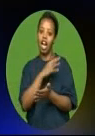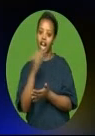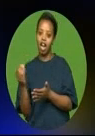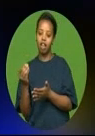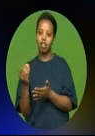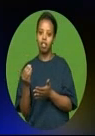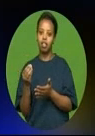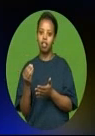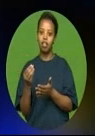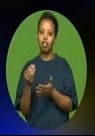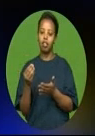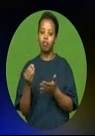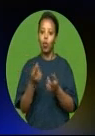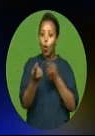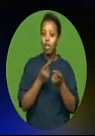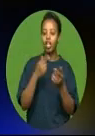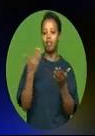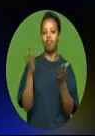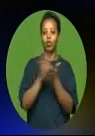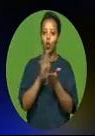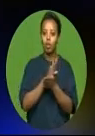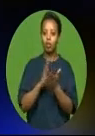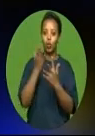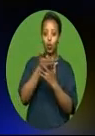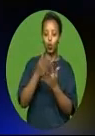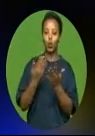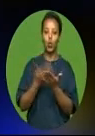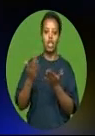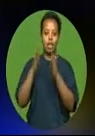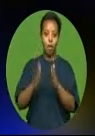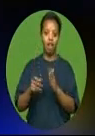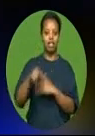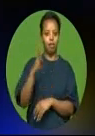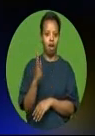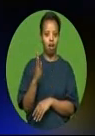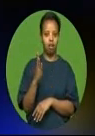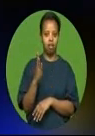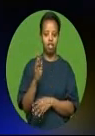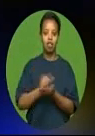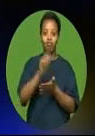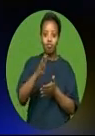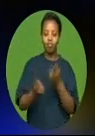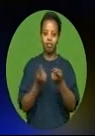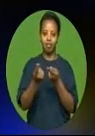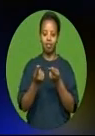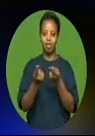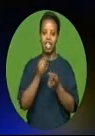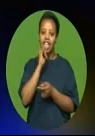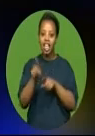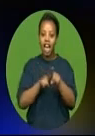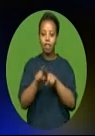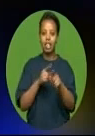and commercial documents through the buyer's bank. Consignment sale is an agreement in